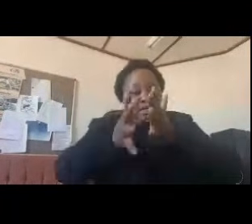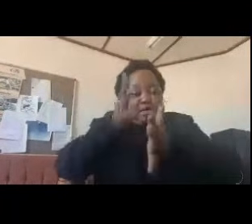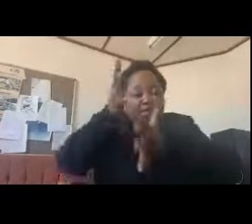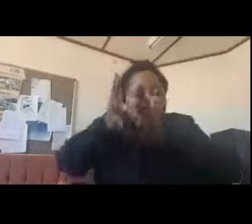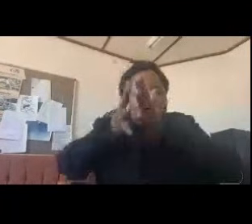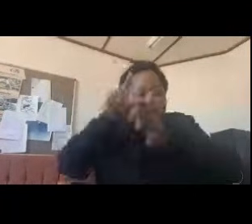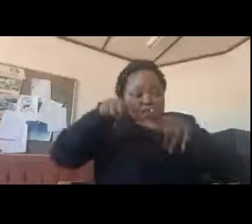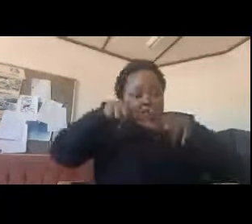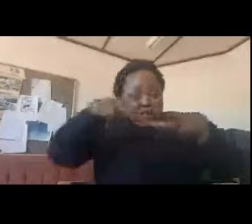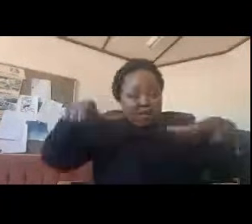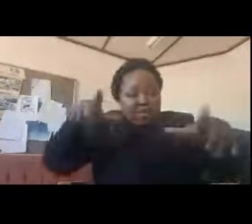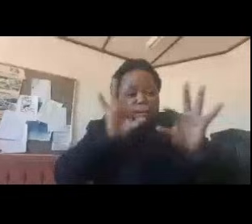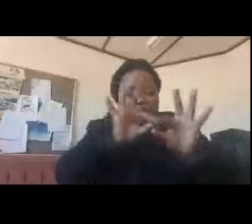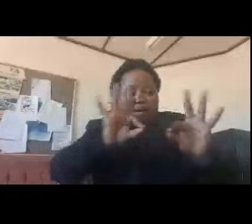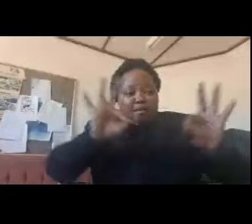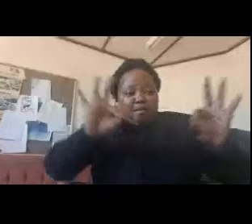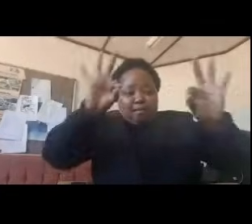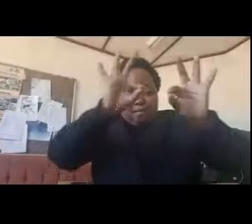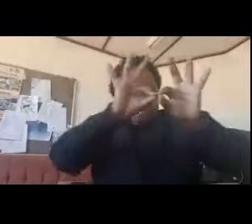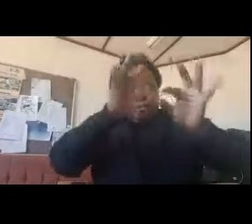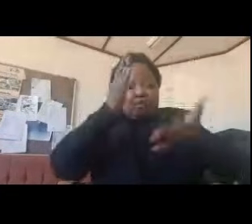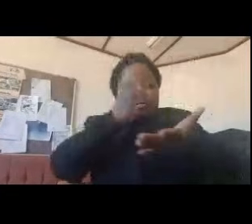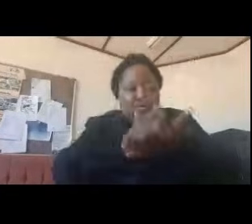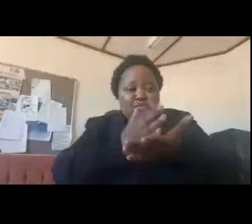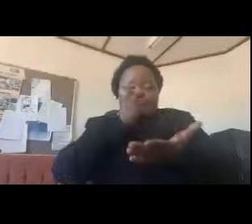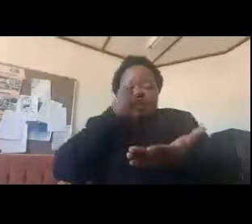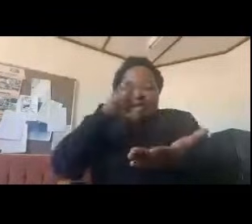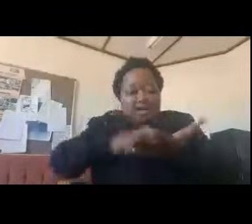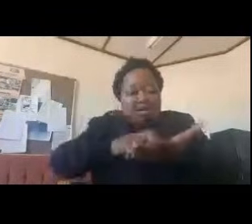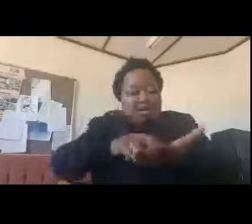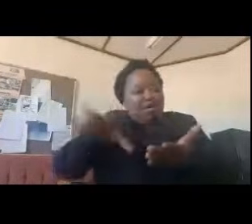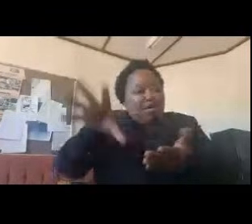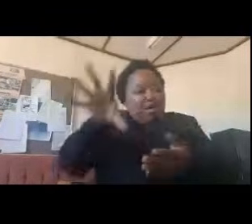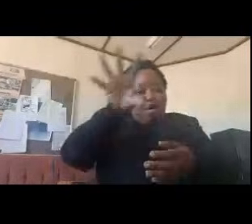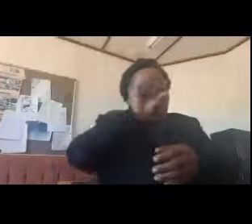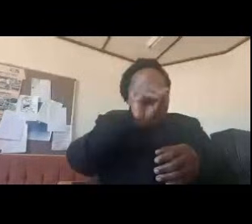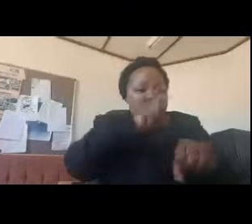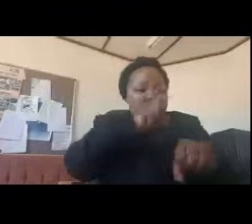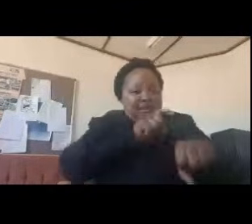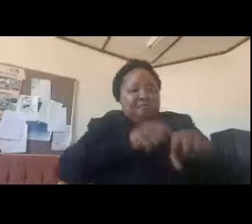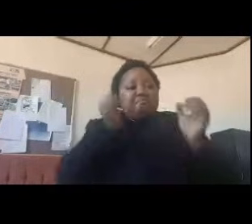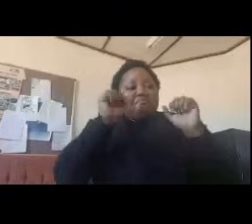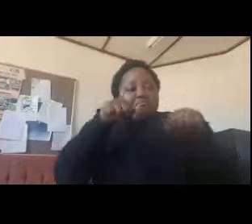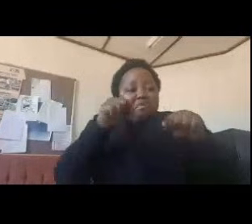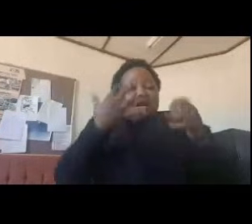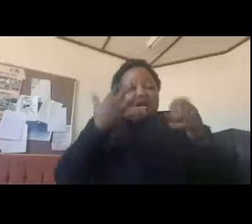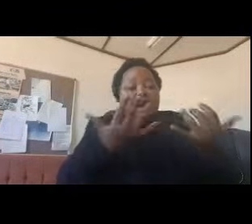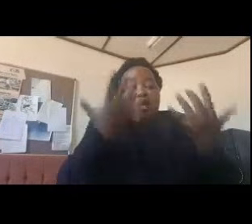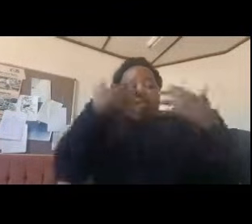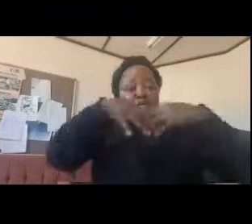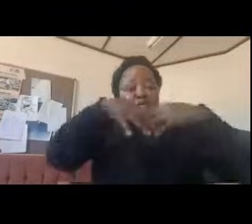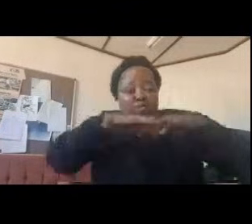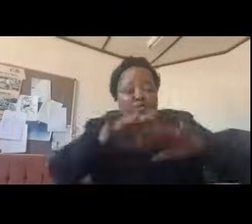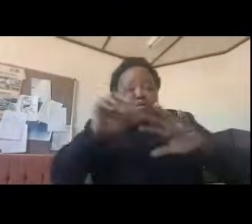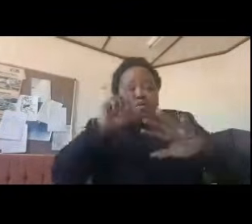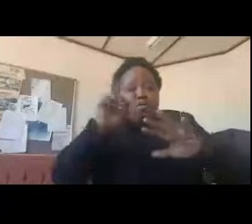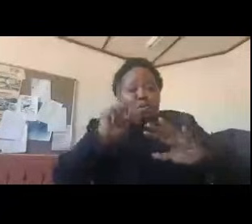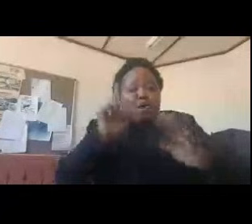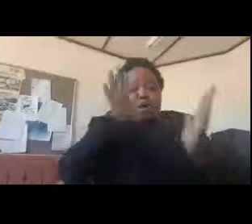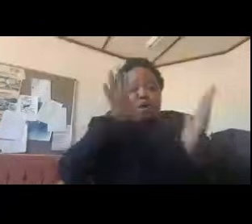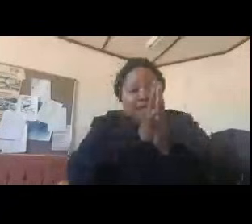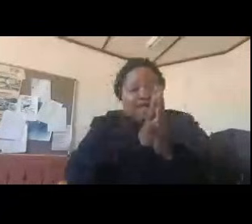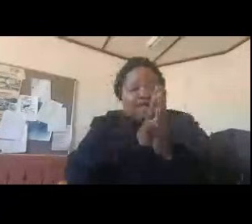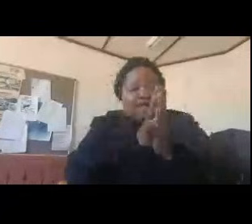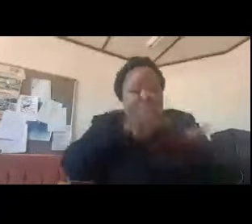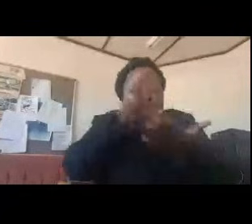and needed all the time, and more so because even now it is even included within the 10th Amendment. And we